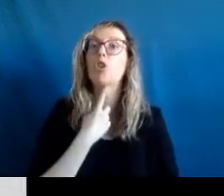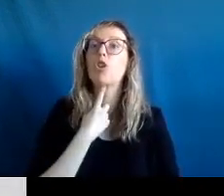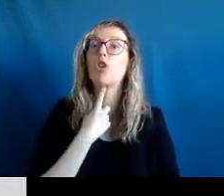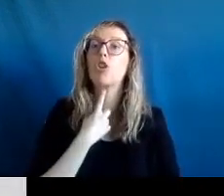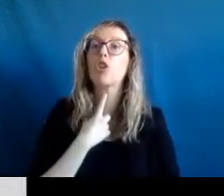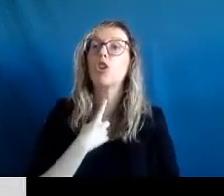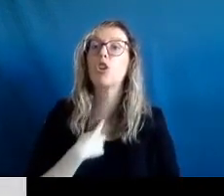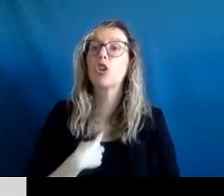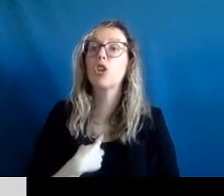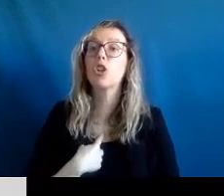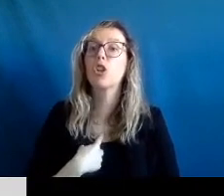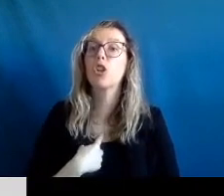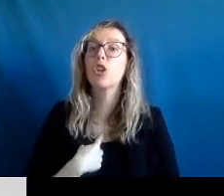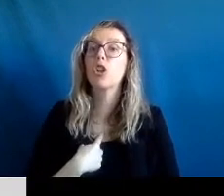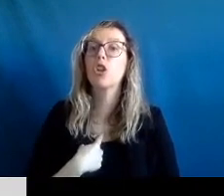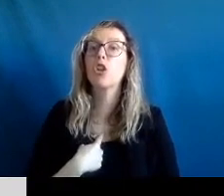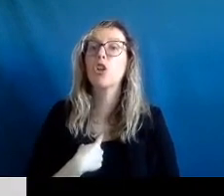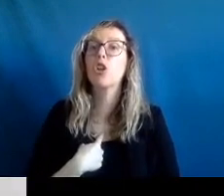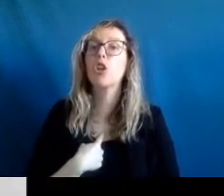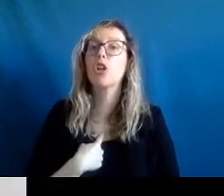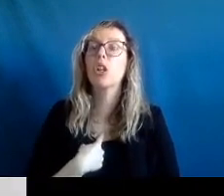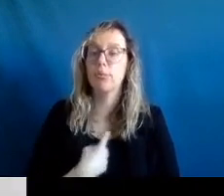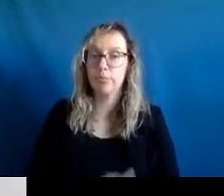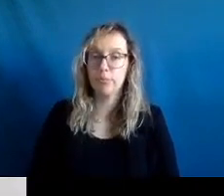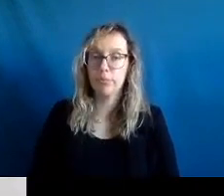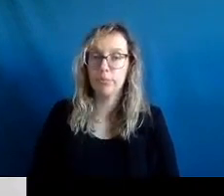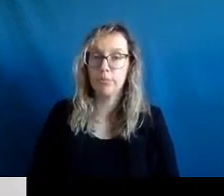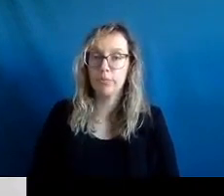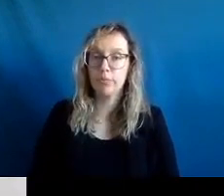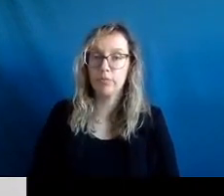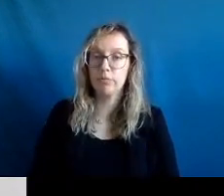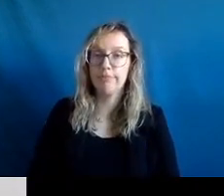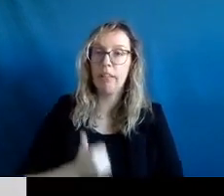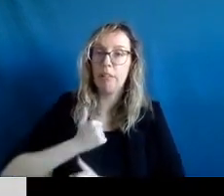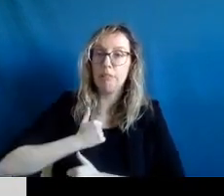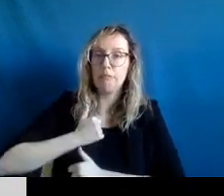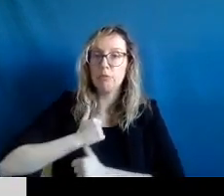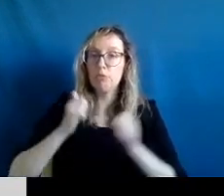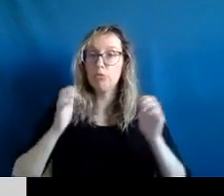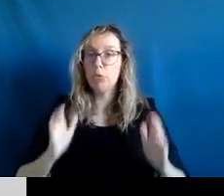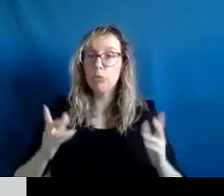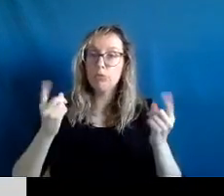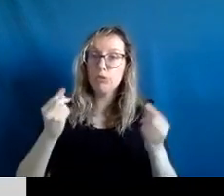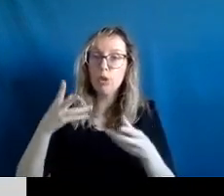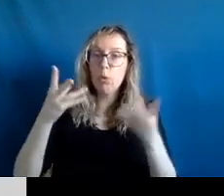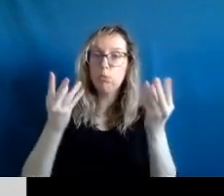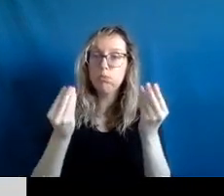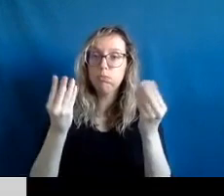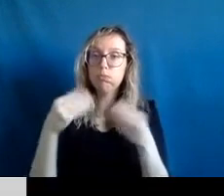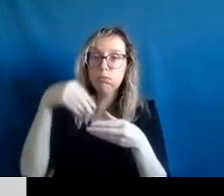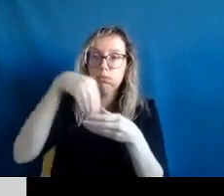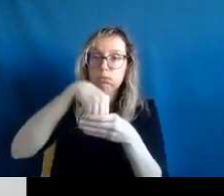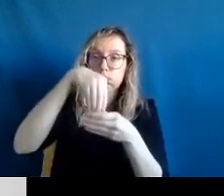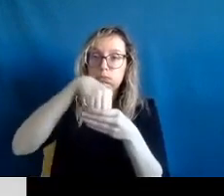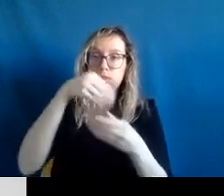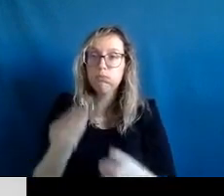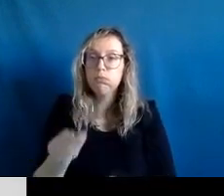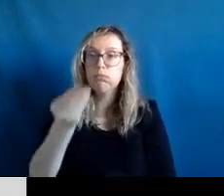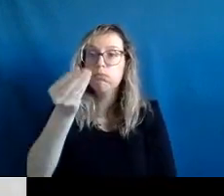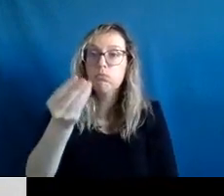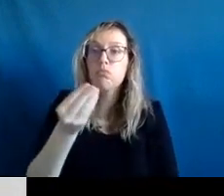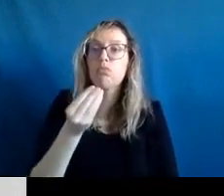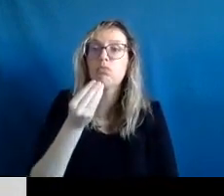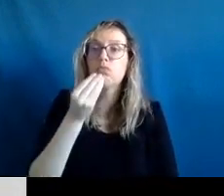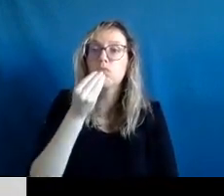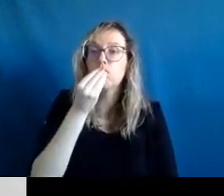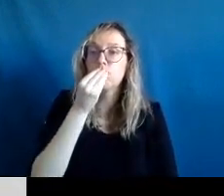of sour wine was nearby, so the soldiers soaked a sponge in it, placed it on a hyssop branch, and held it up to his lips. When he